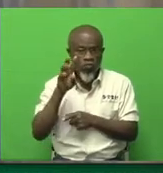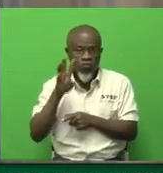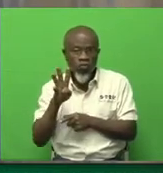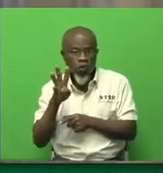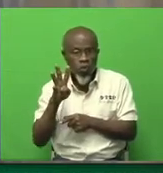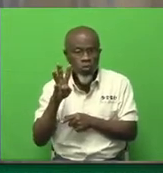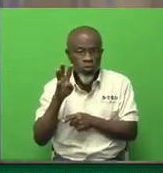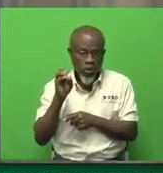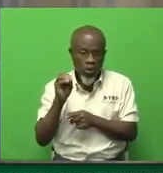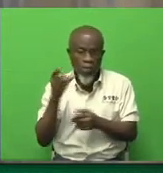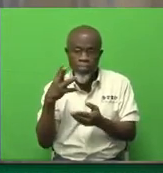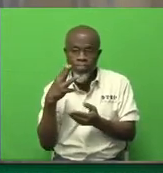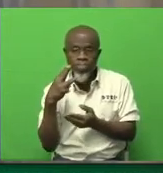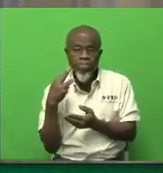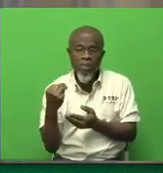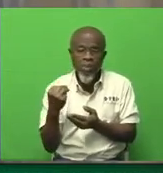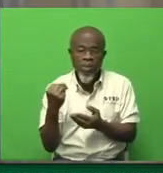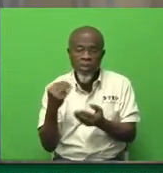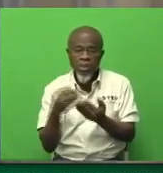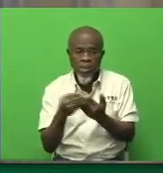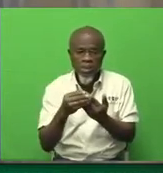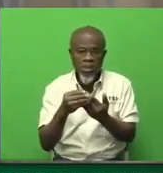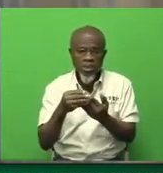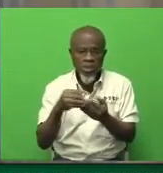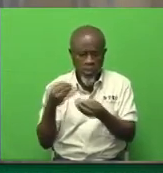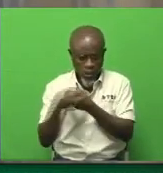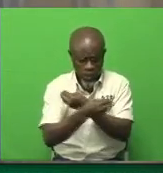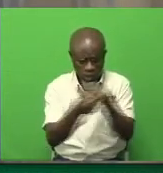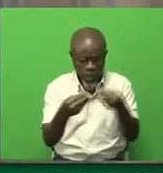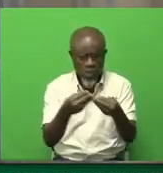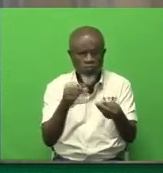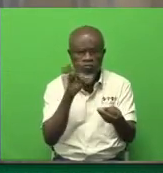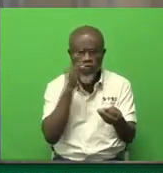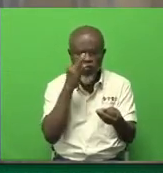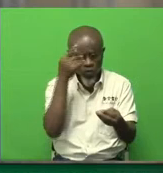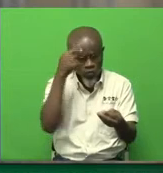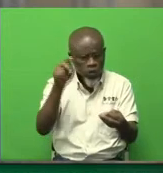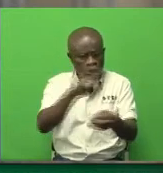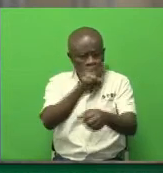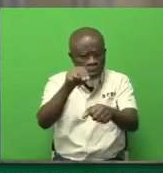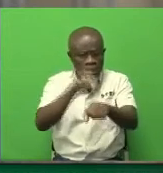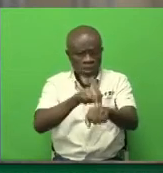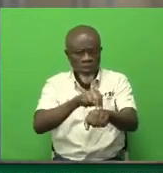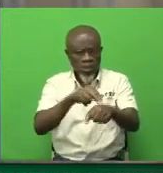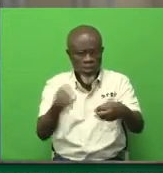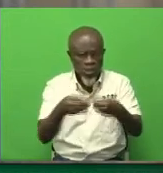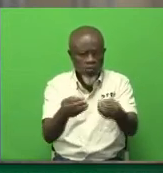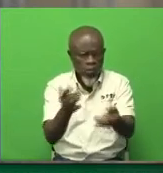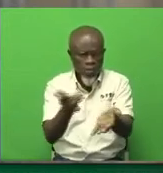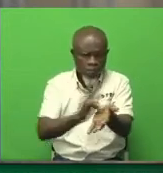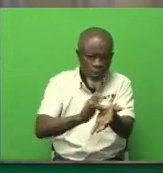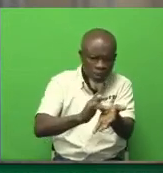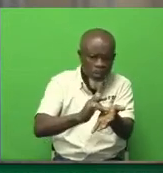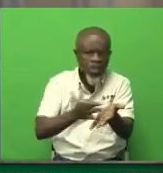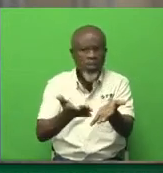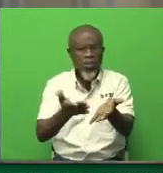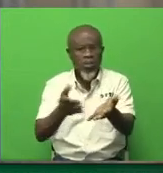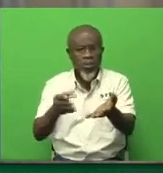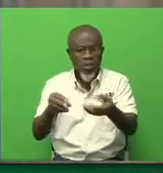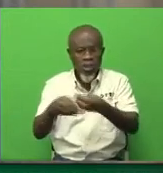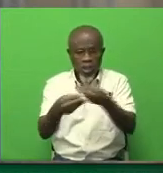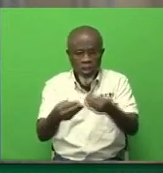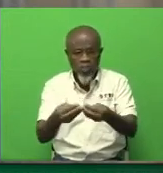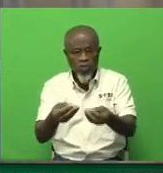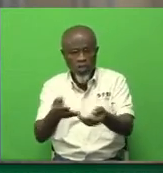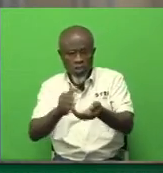to do what to supply the nation with food to supply the nation with Pharmaceuticals to supply the nation with sanitary